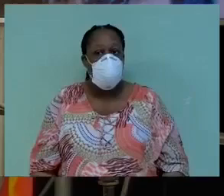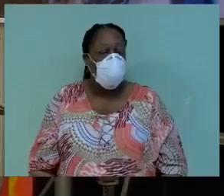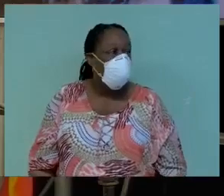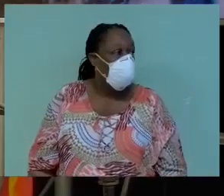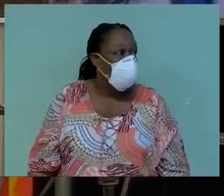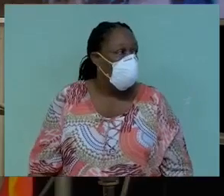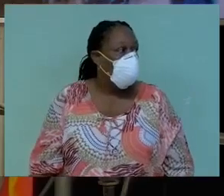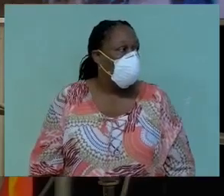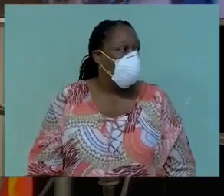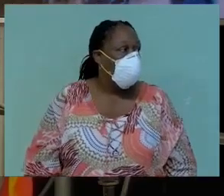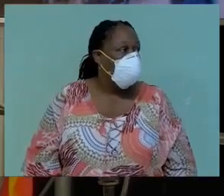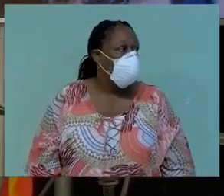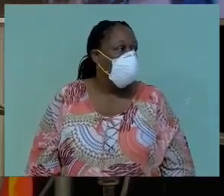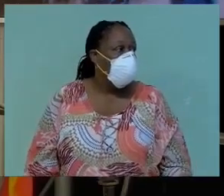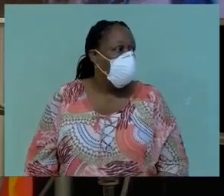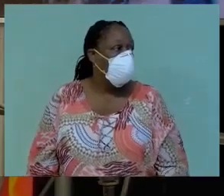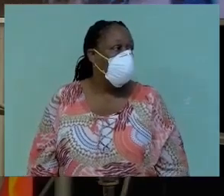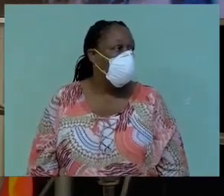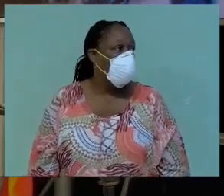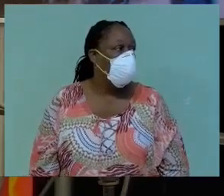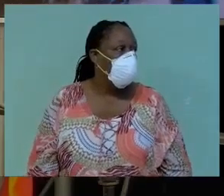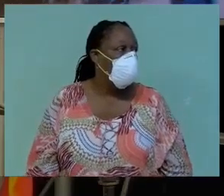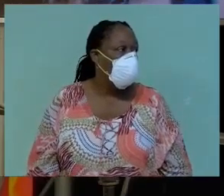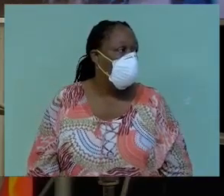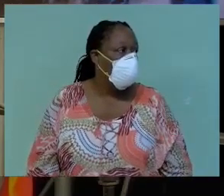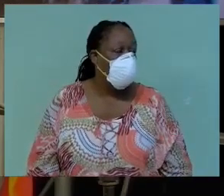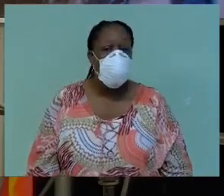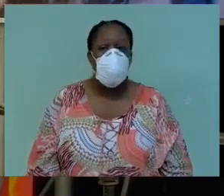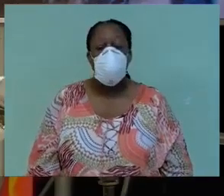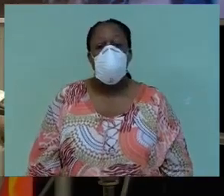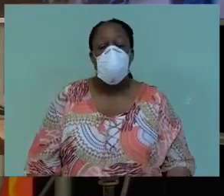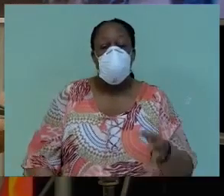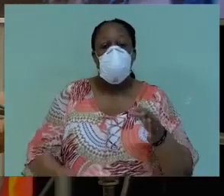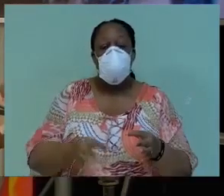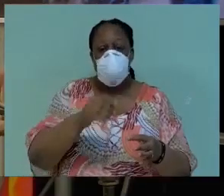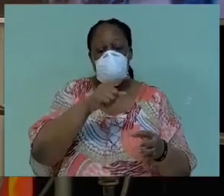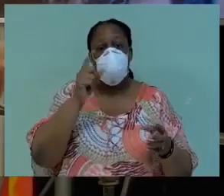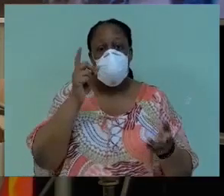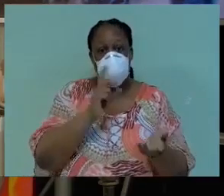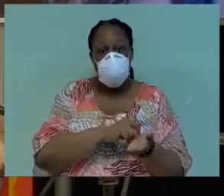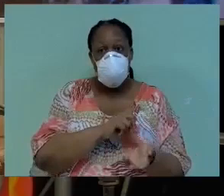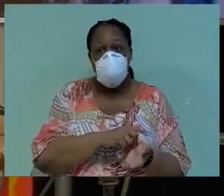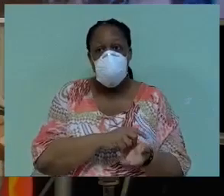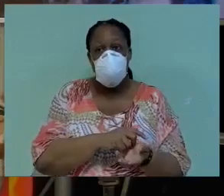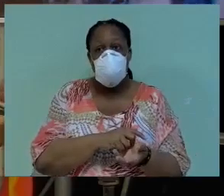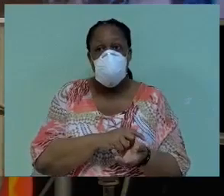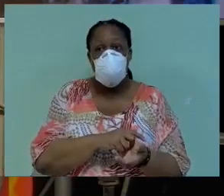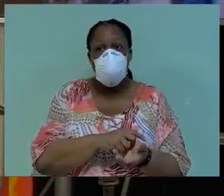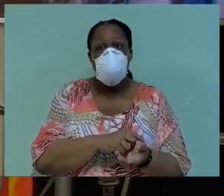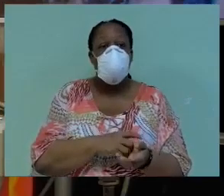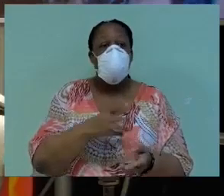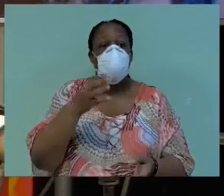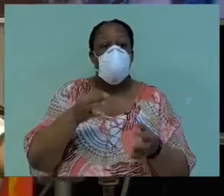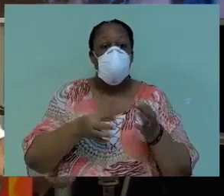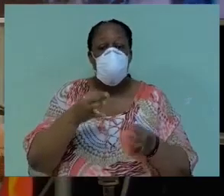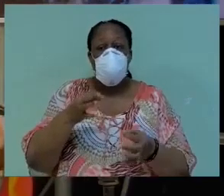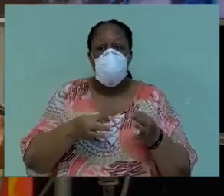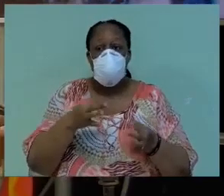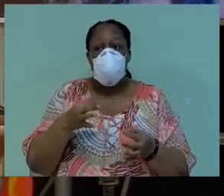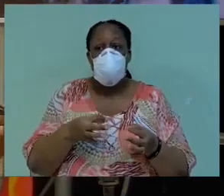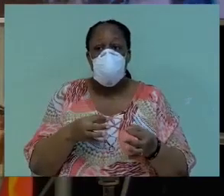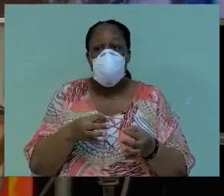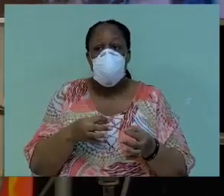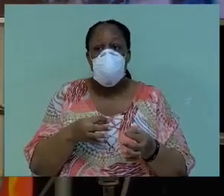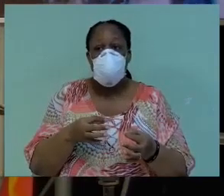regular surgical mask on my face, but if I were to put on an N95 mask, I would have to take it off every 15, 20 minutes because you will